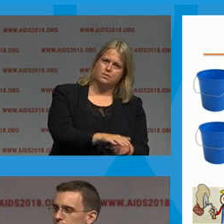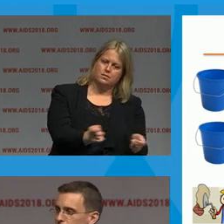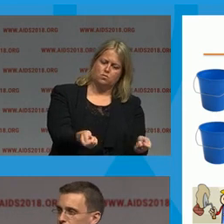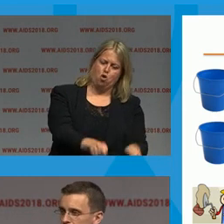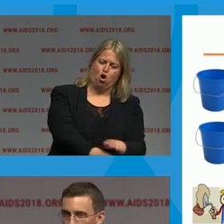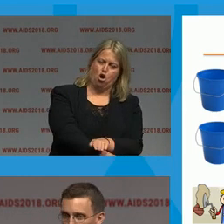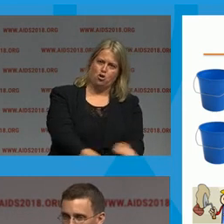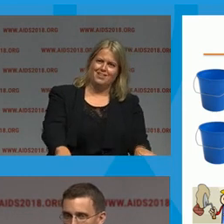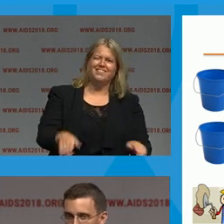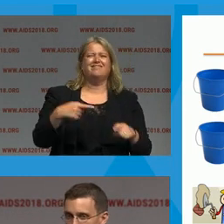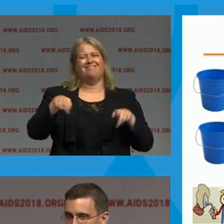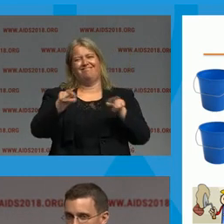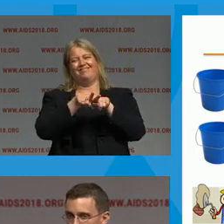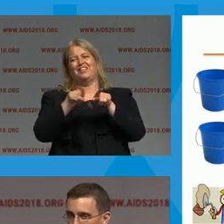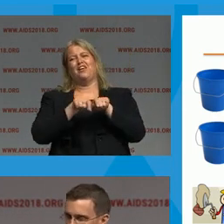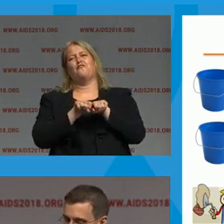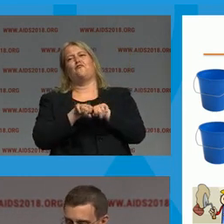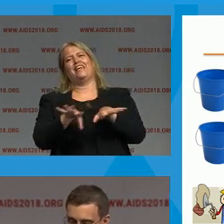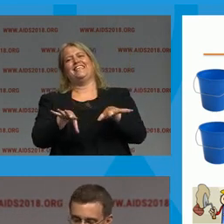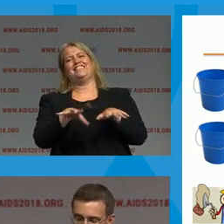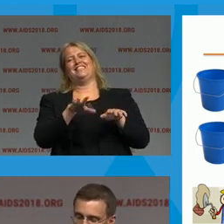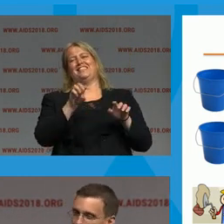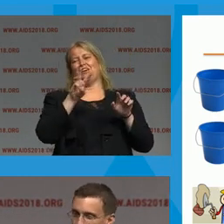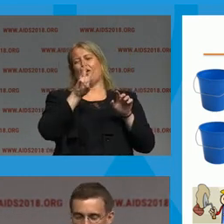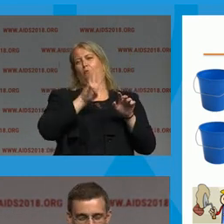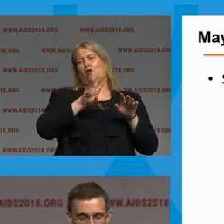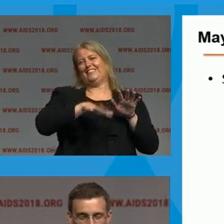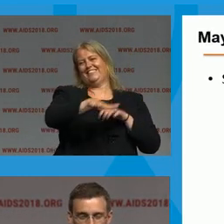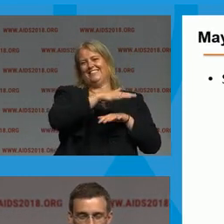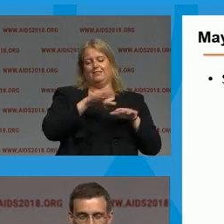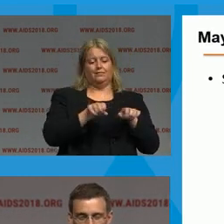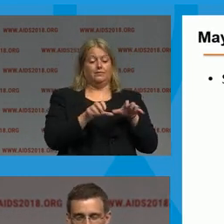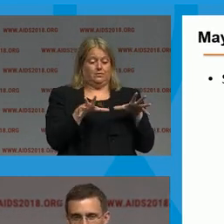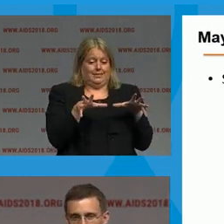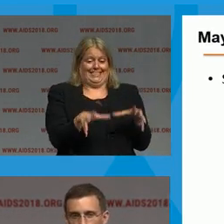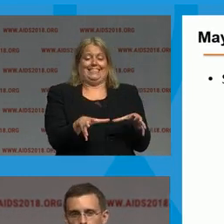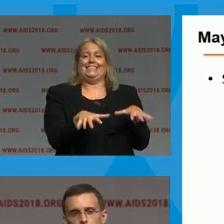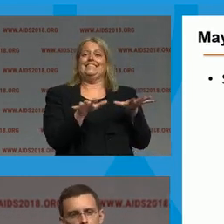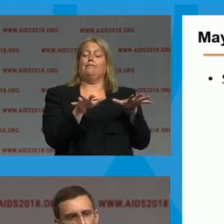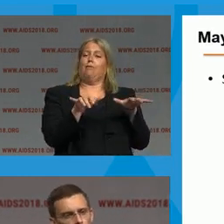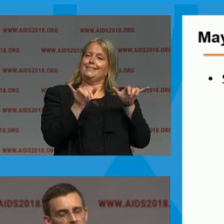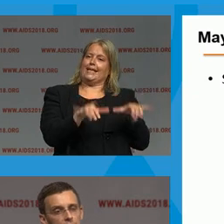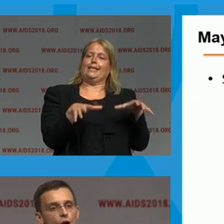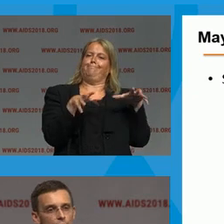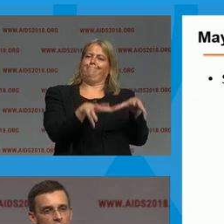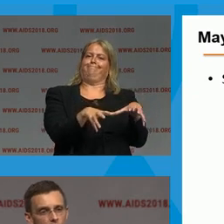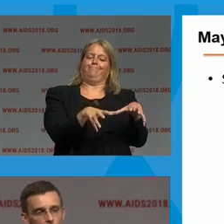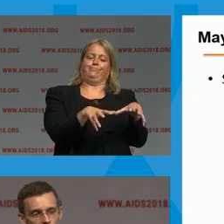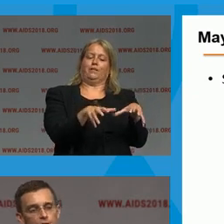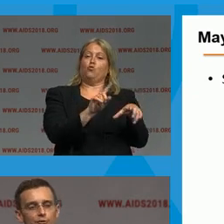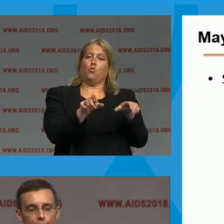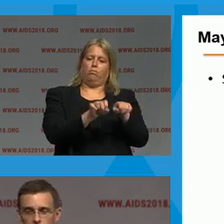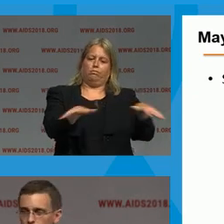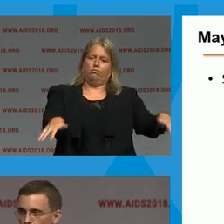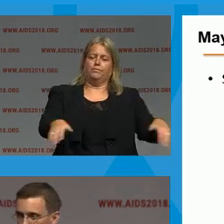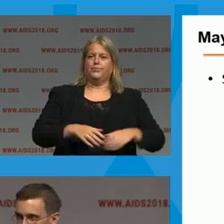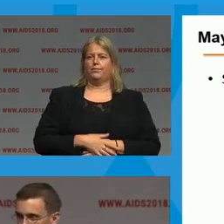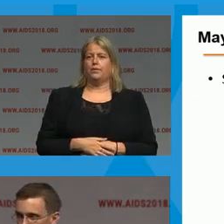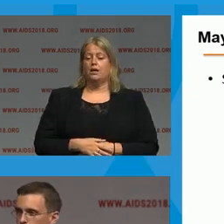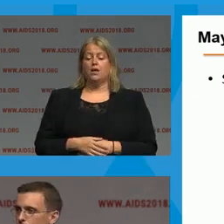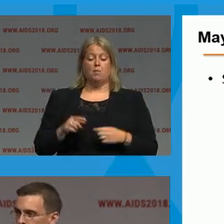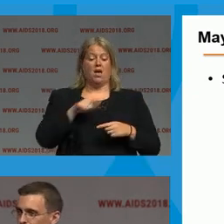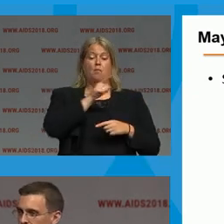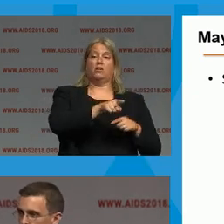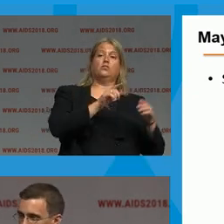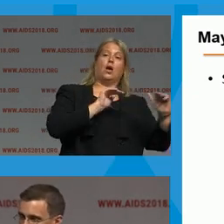kind of like freezing all of the water in that dam so that it can't leak out. So we might need a combination of these different